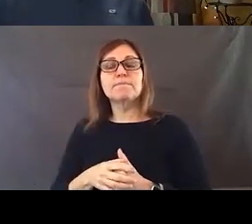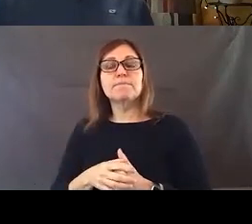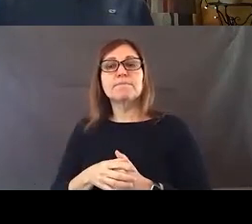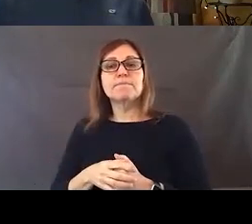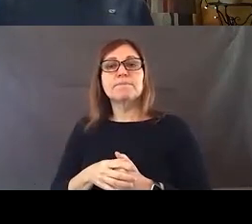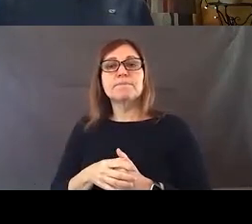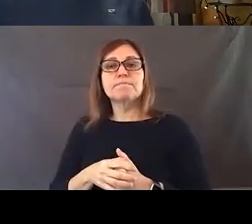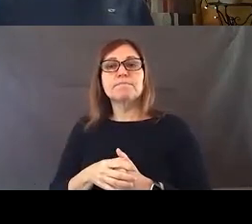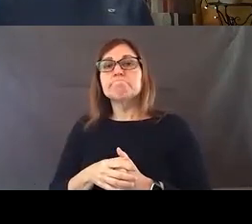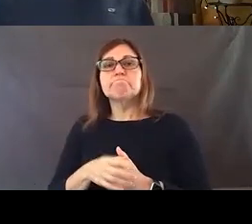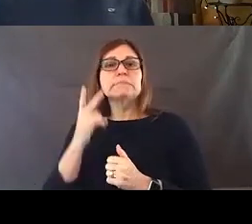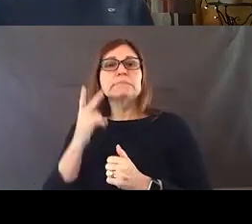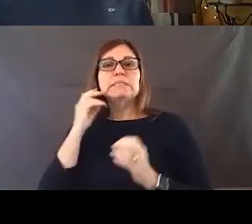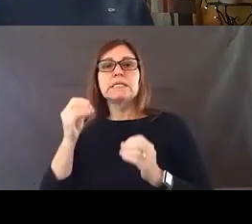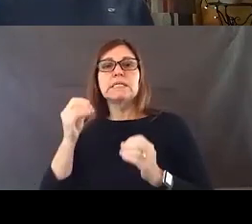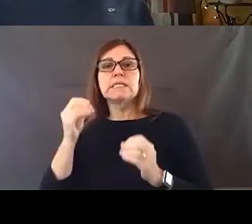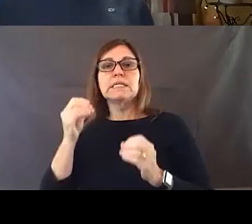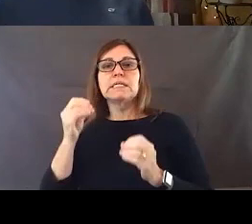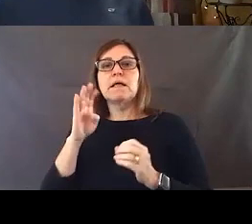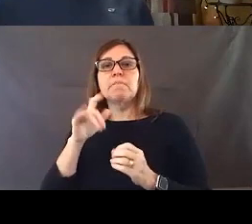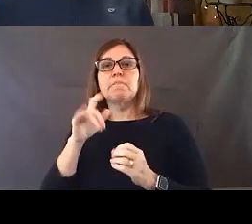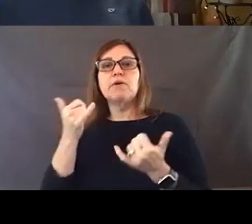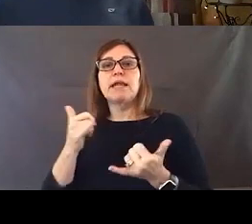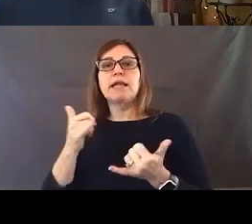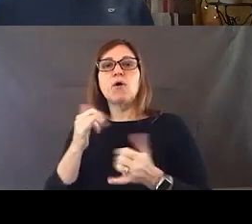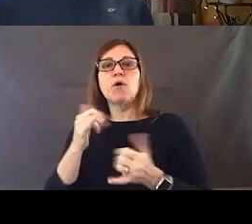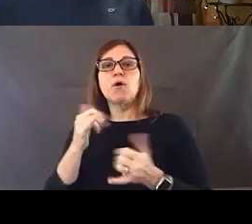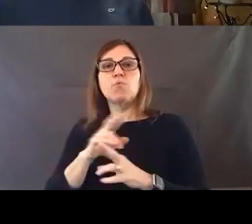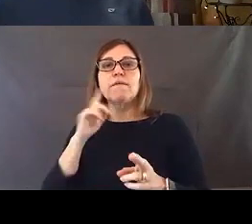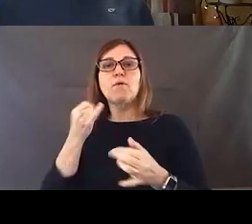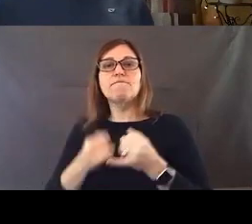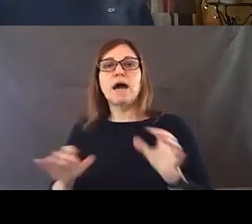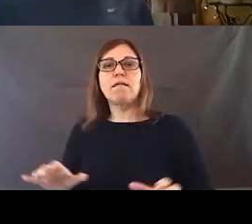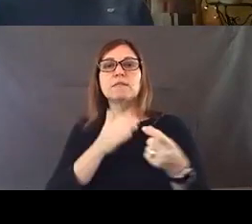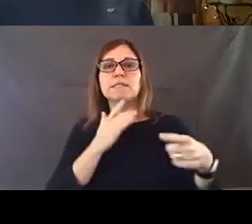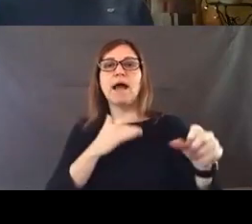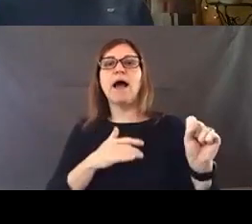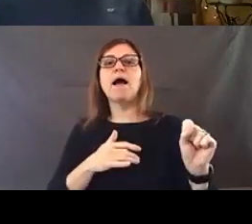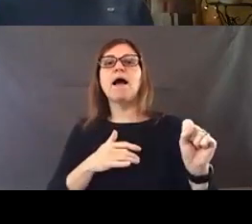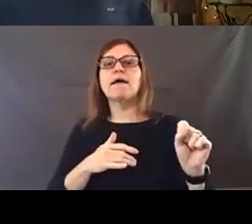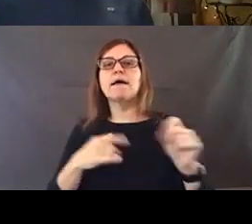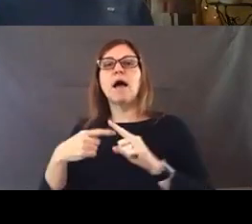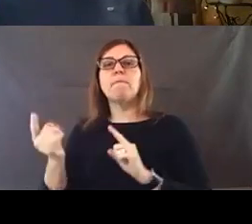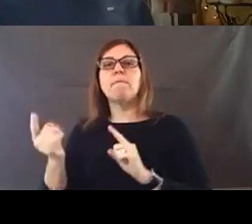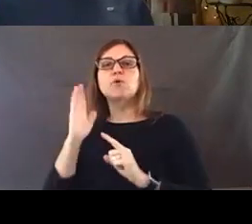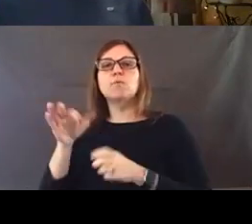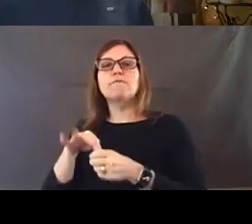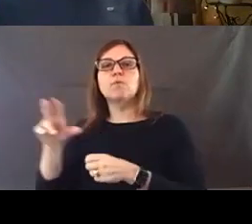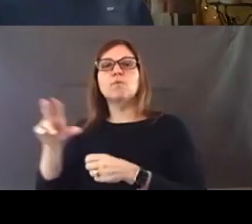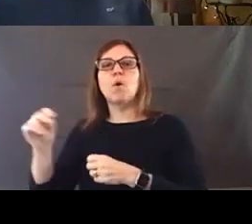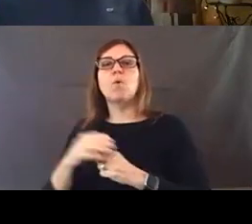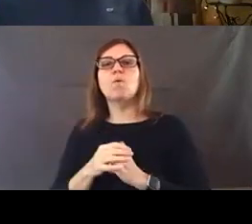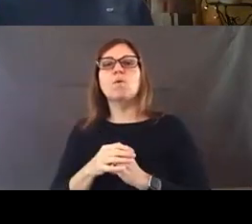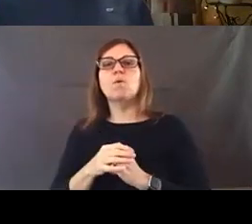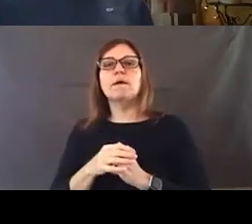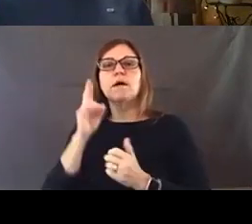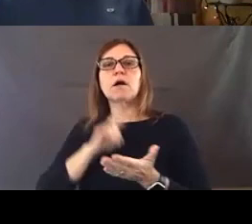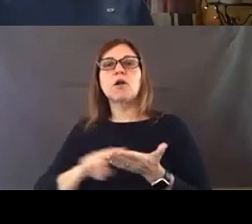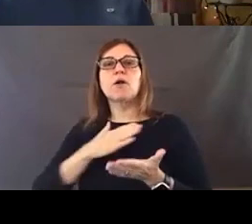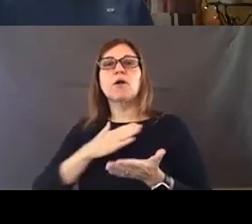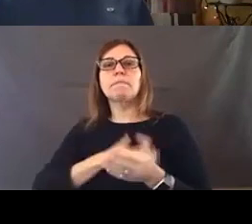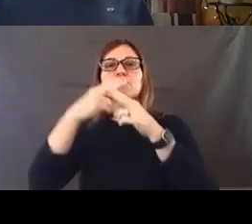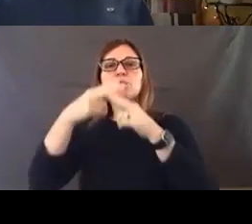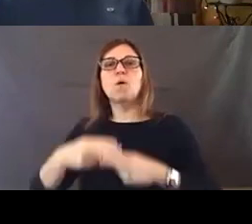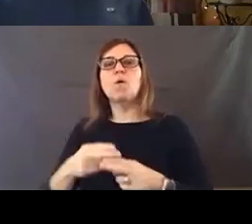is not ready for final action. All in favor of the passage of the bill will vote aye when their name is called. Those opposed will vote no. The clerk, please call the roll.